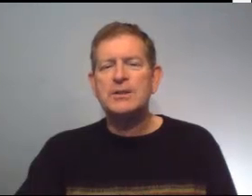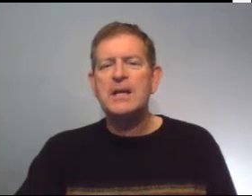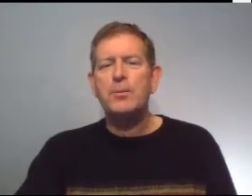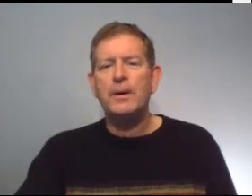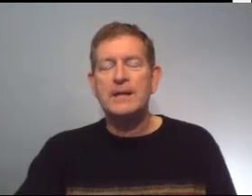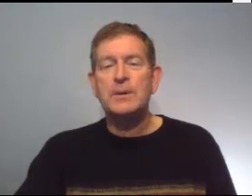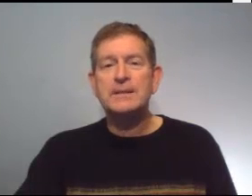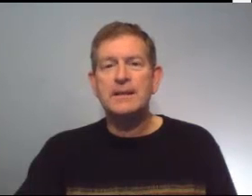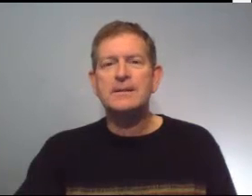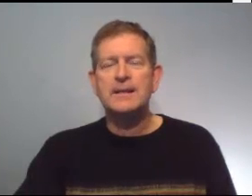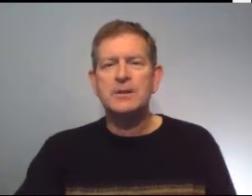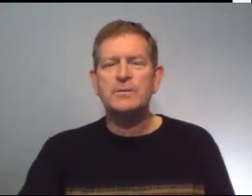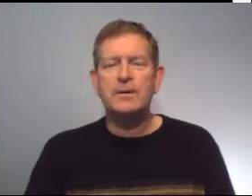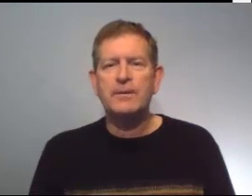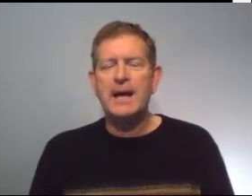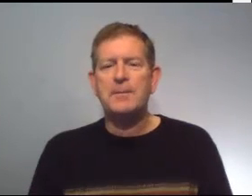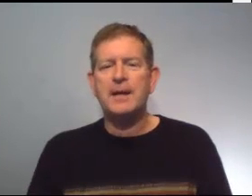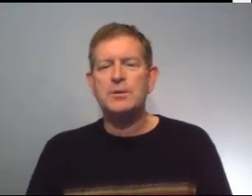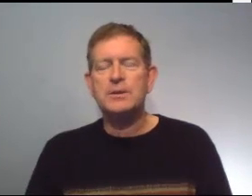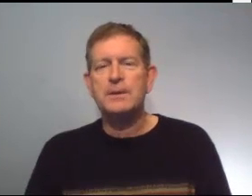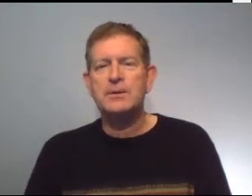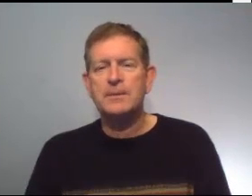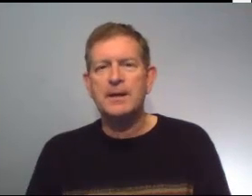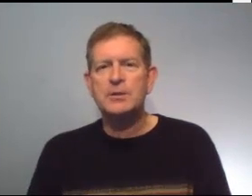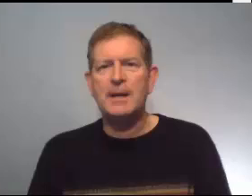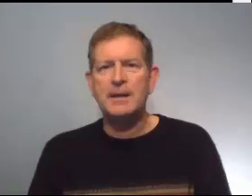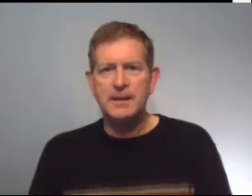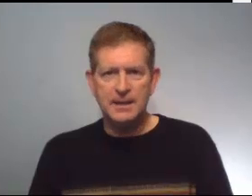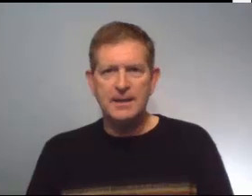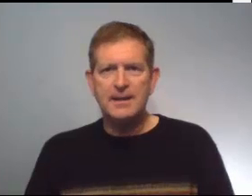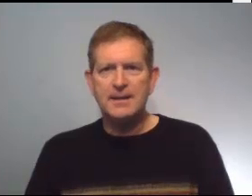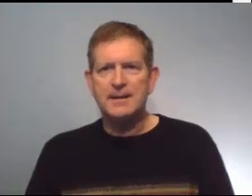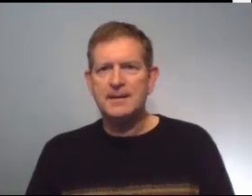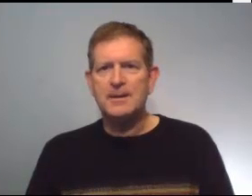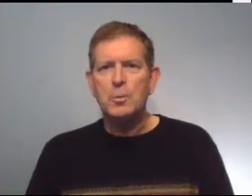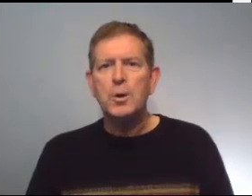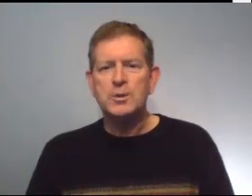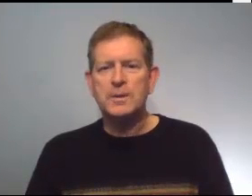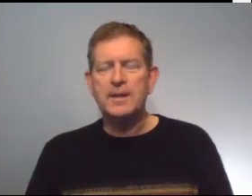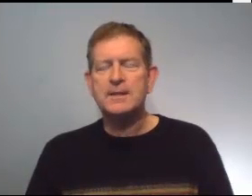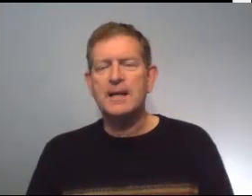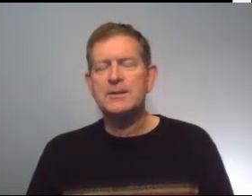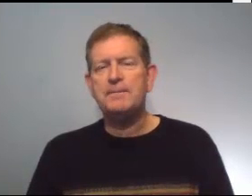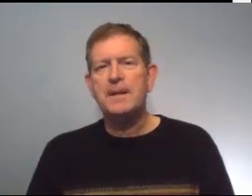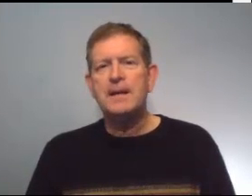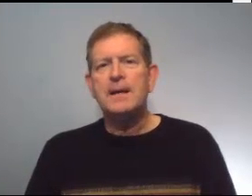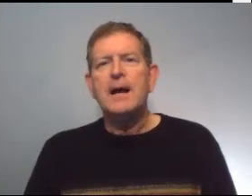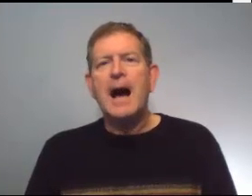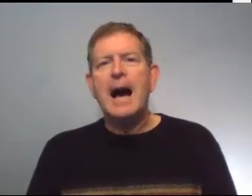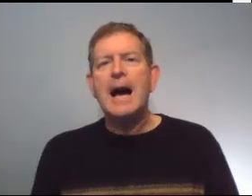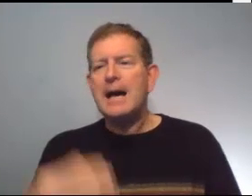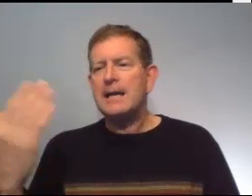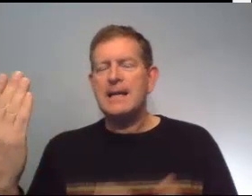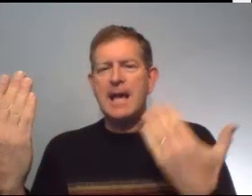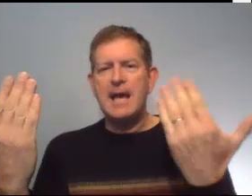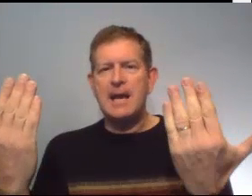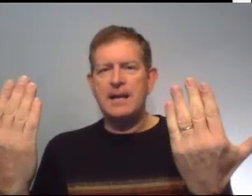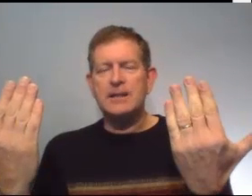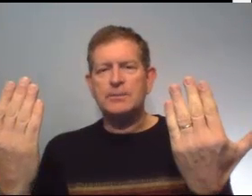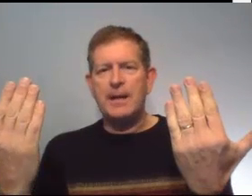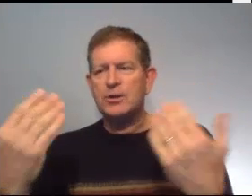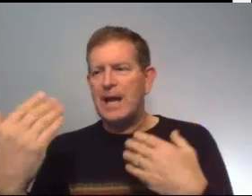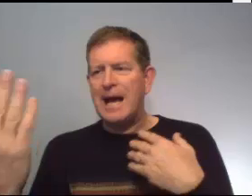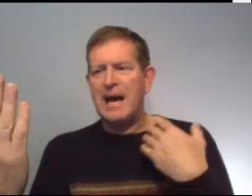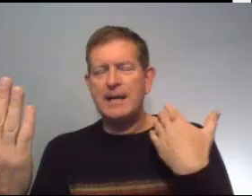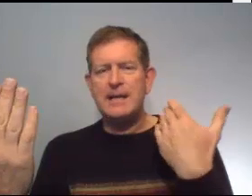last sticky point. That's why I said this lesson is full of landmines. You'll hear some unexpected words within this lesson. A and el